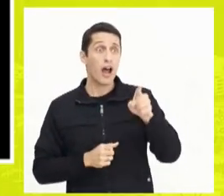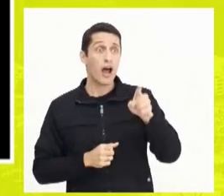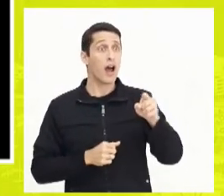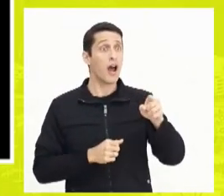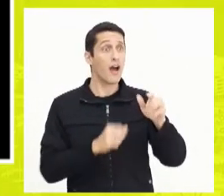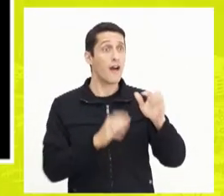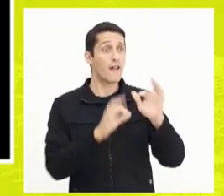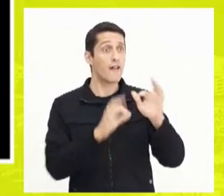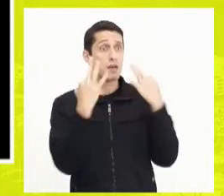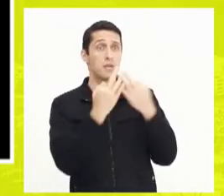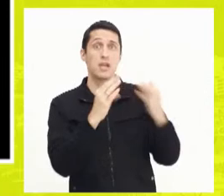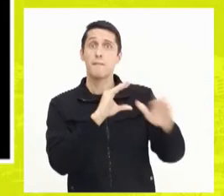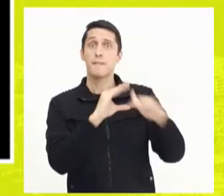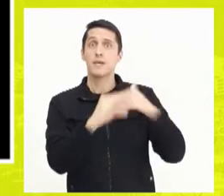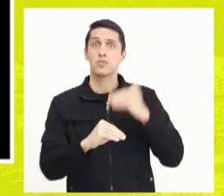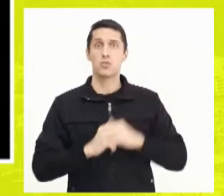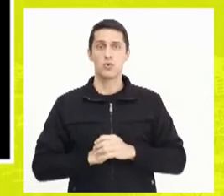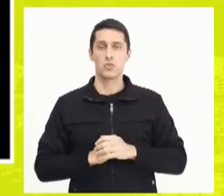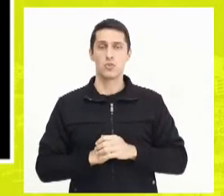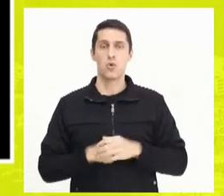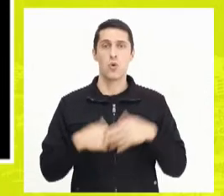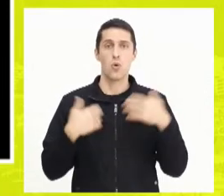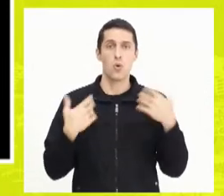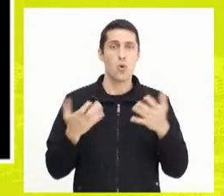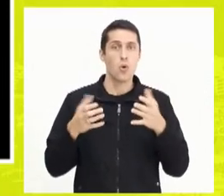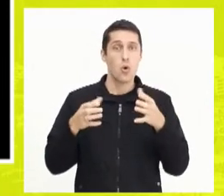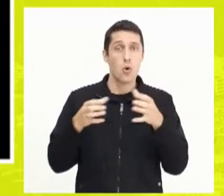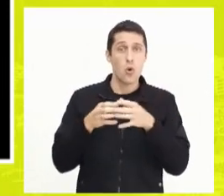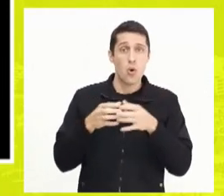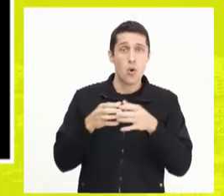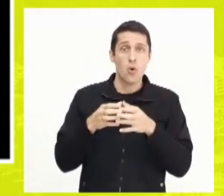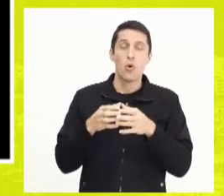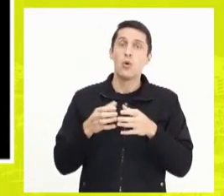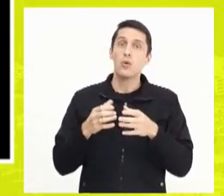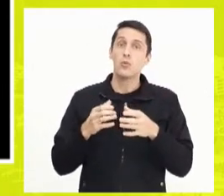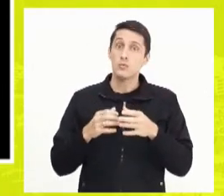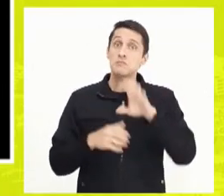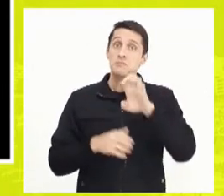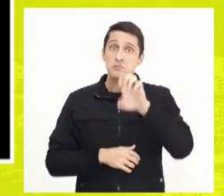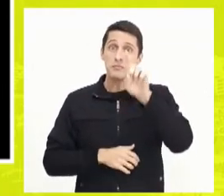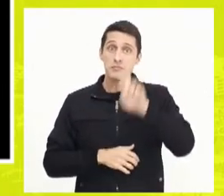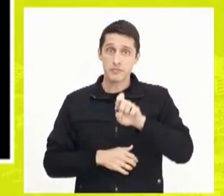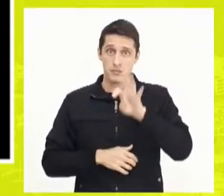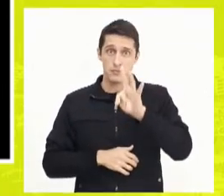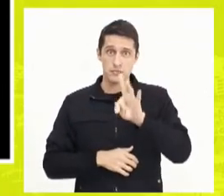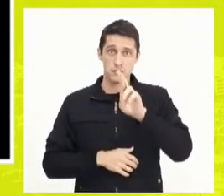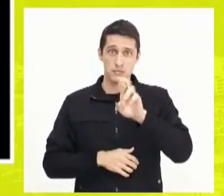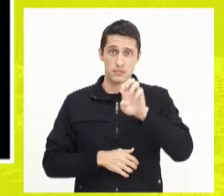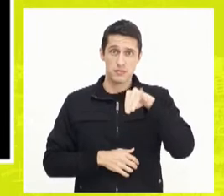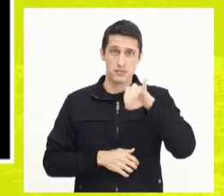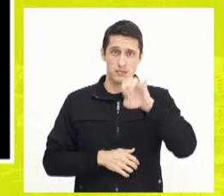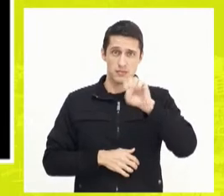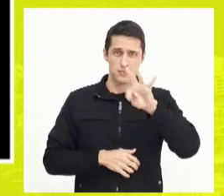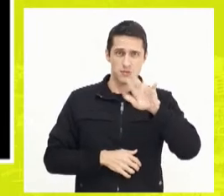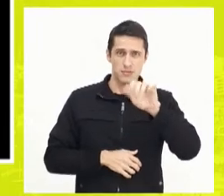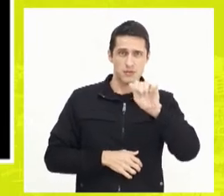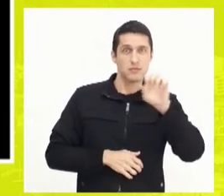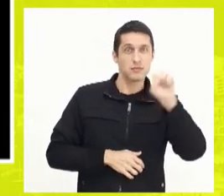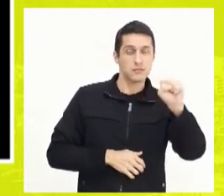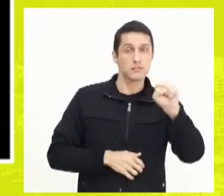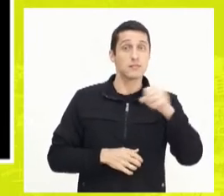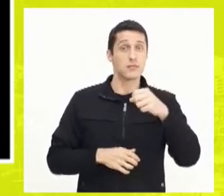by being family members and so on they really take advantage on that other type of groups are the